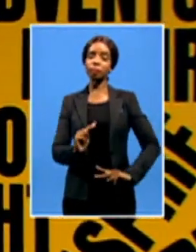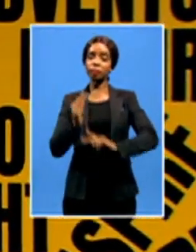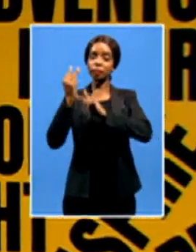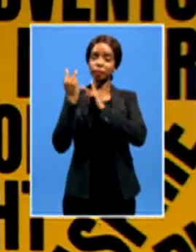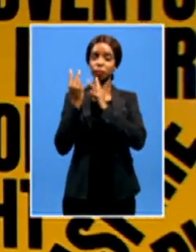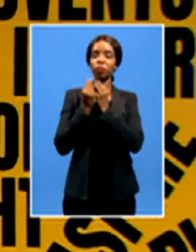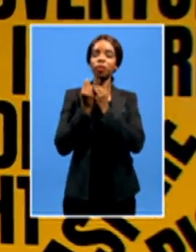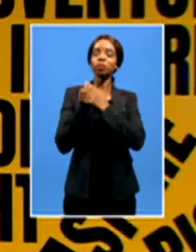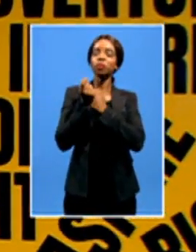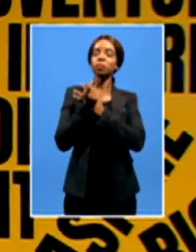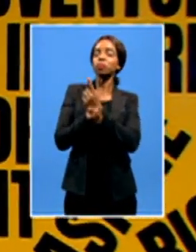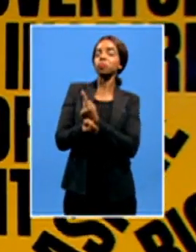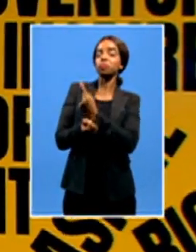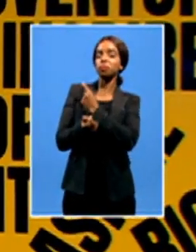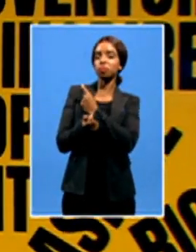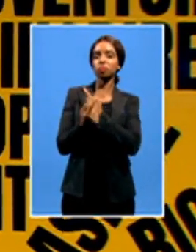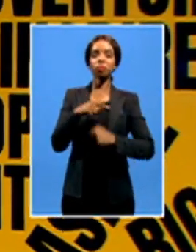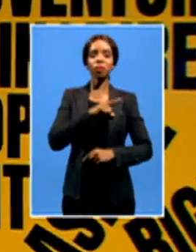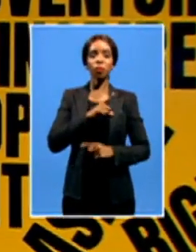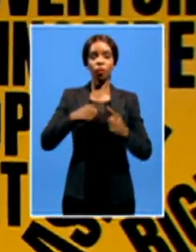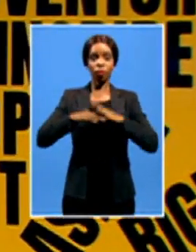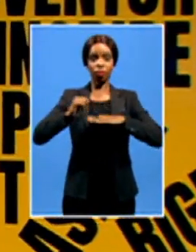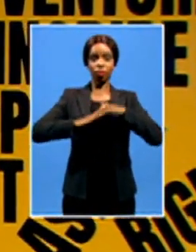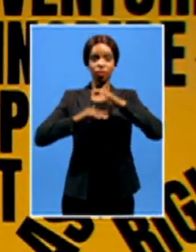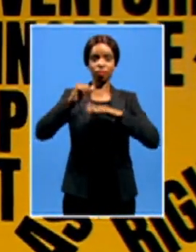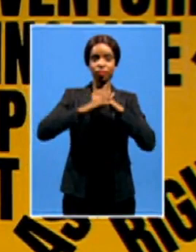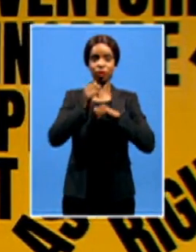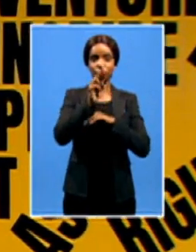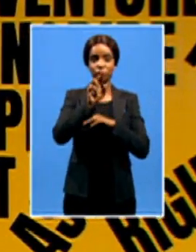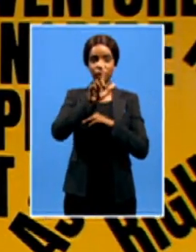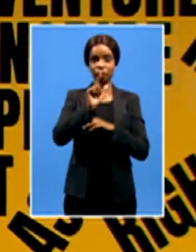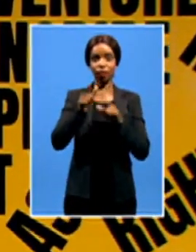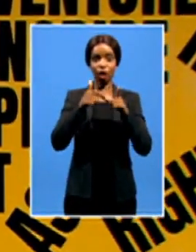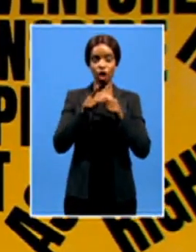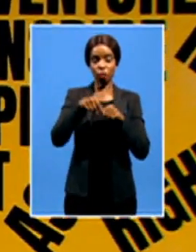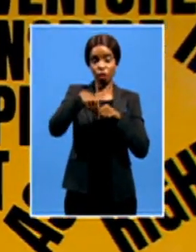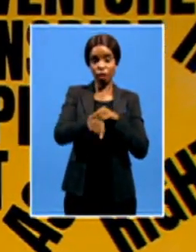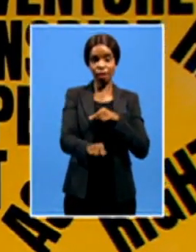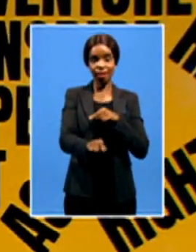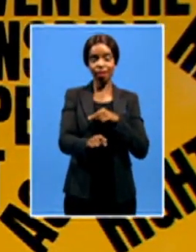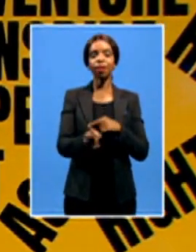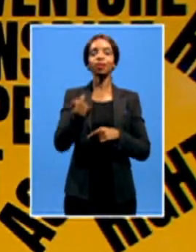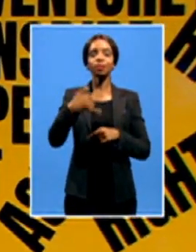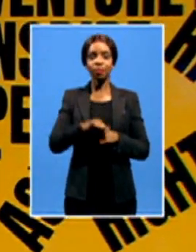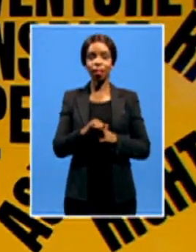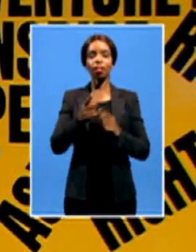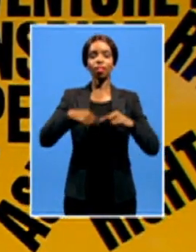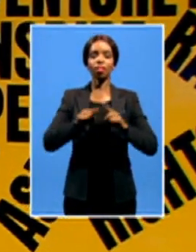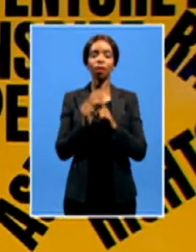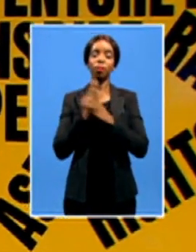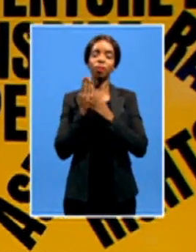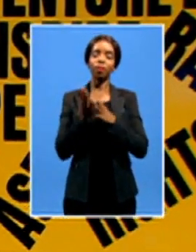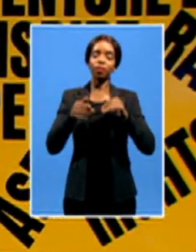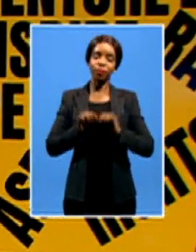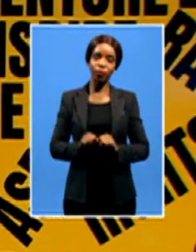events that were unfolding as we were building up to the 27th of April. We've gone once again deep into our archives here at